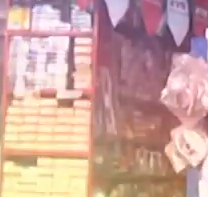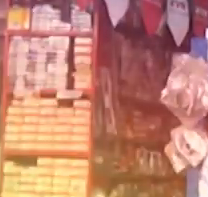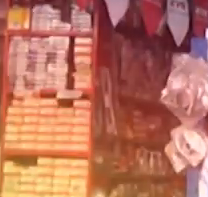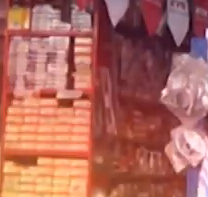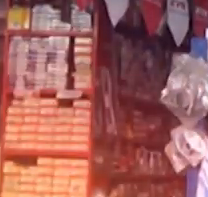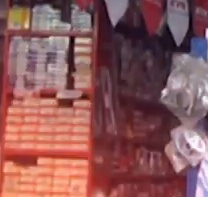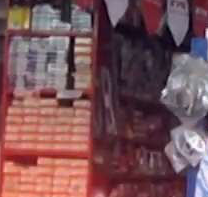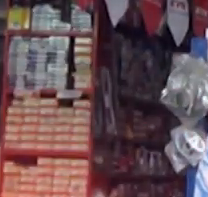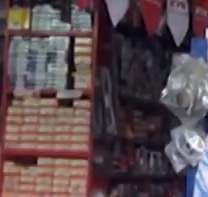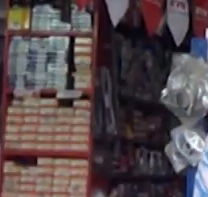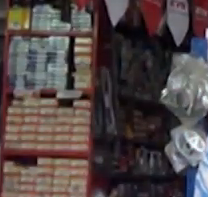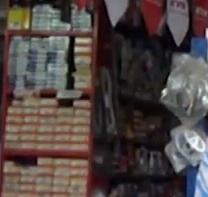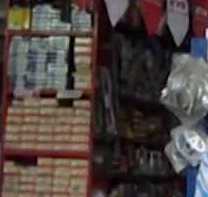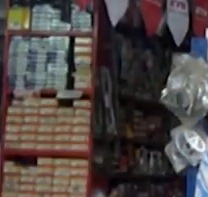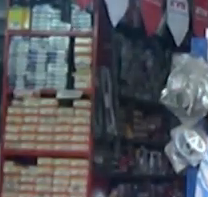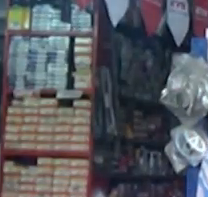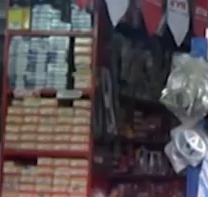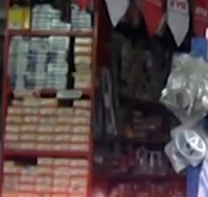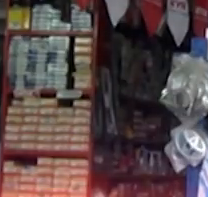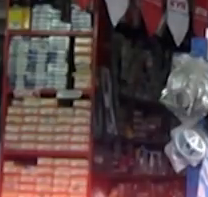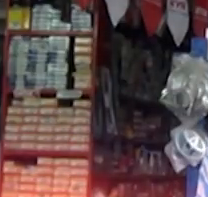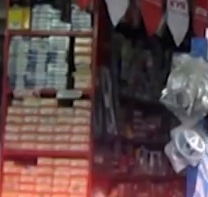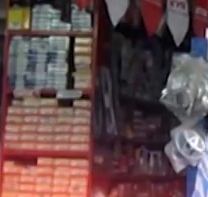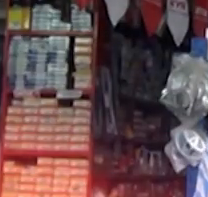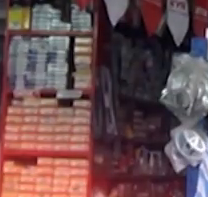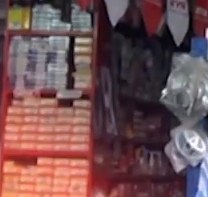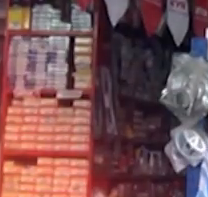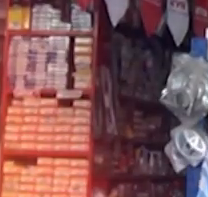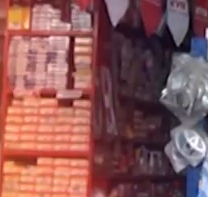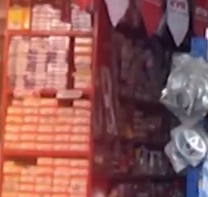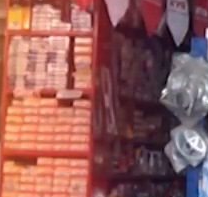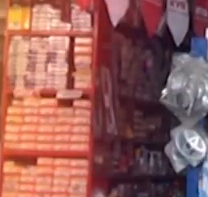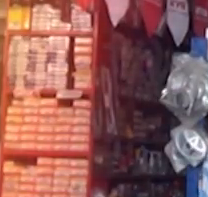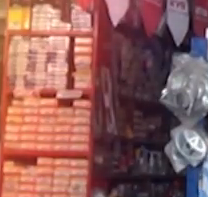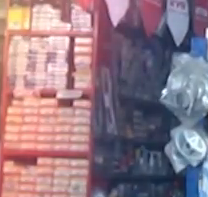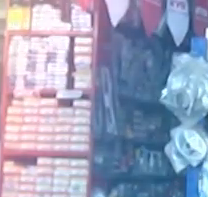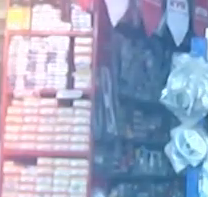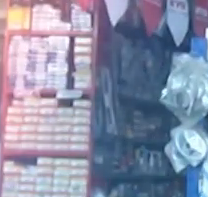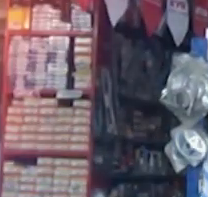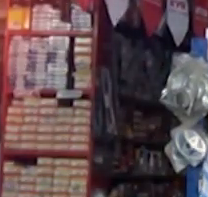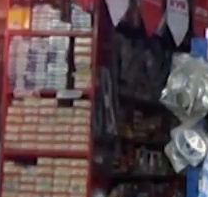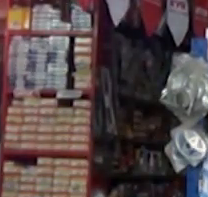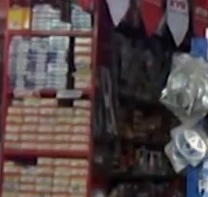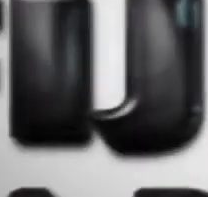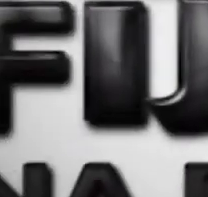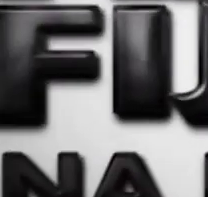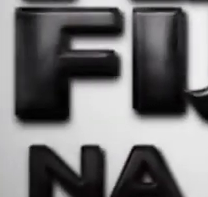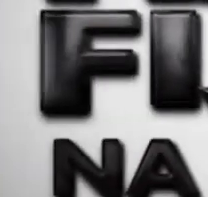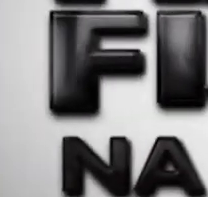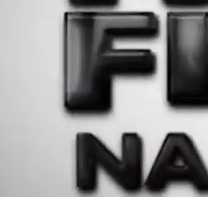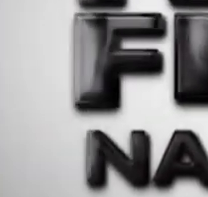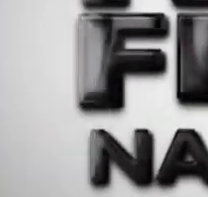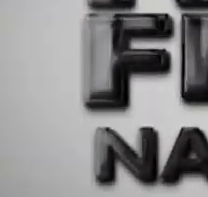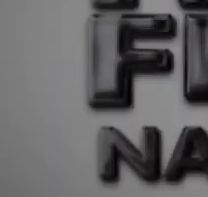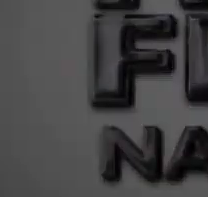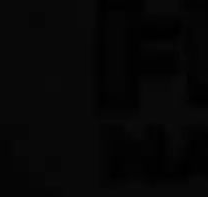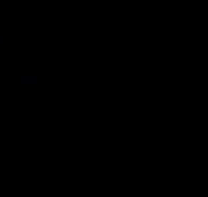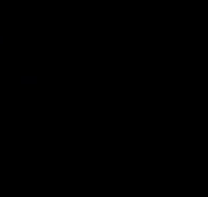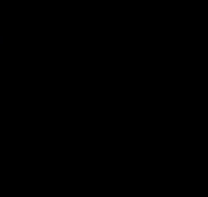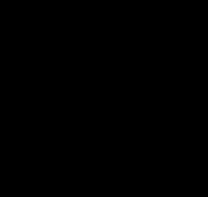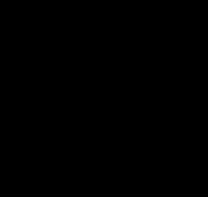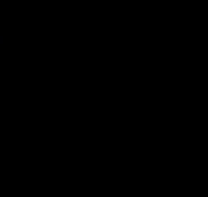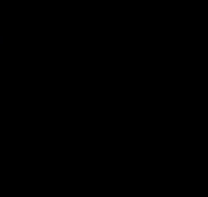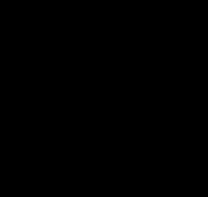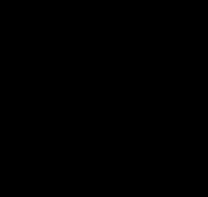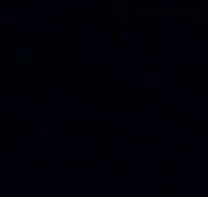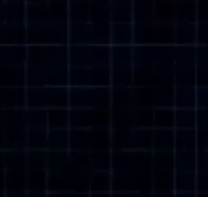Pula natang ko proslan ngarse, ngor kraki. Do televizyon na barong na Radio Fiji 1 nandomo ibiti. Radio Fiji 1 nandomo